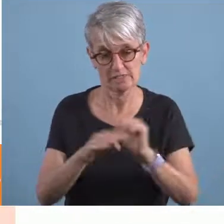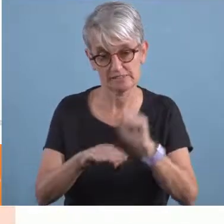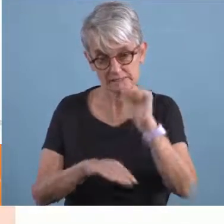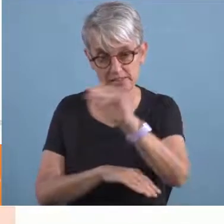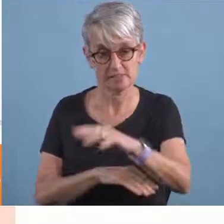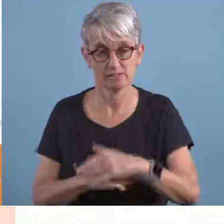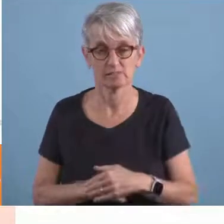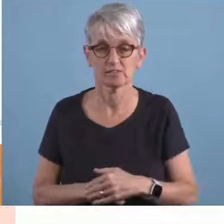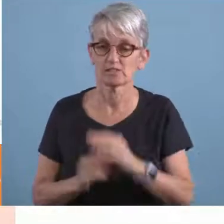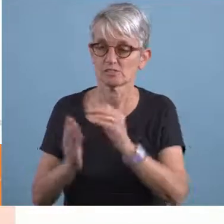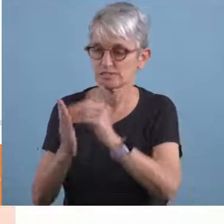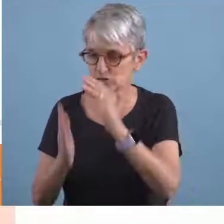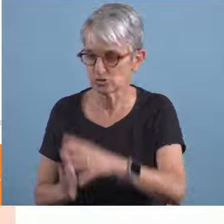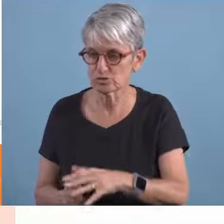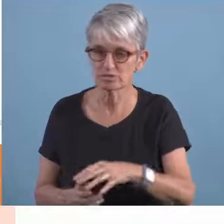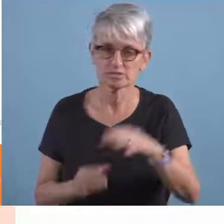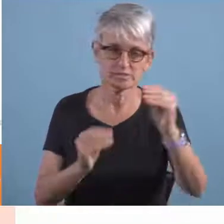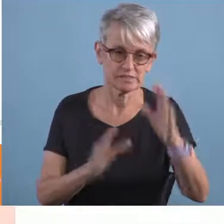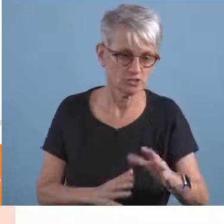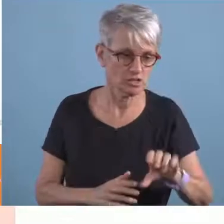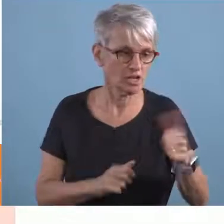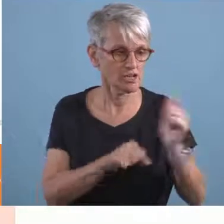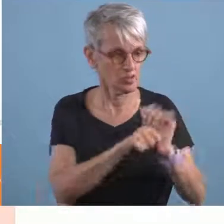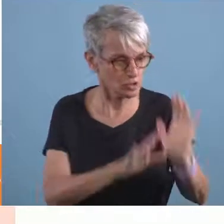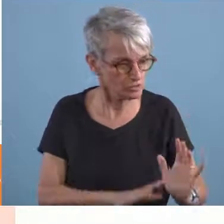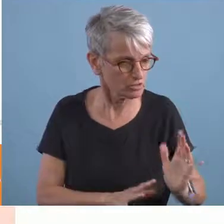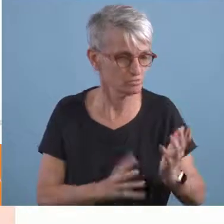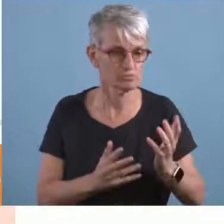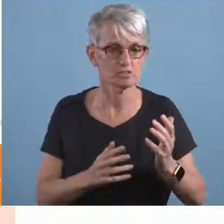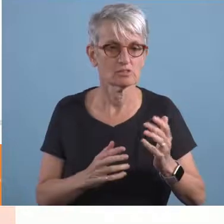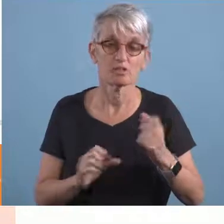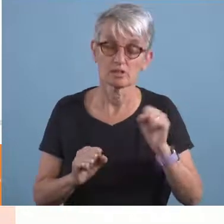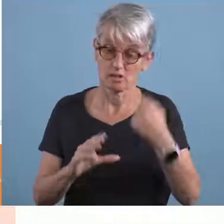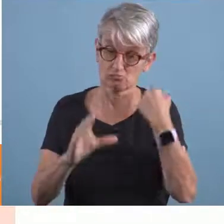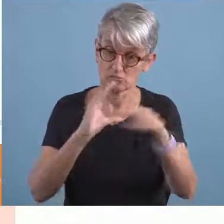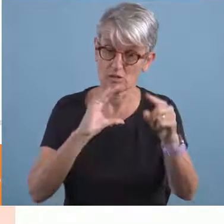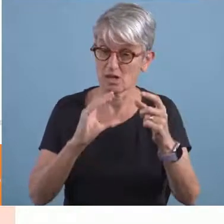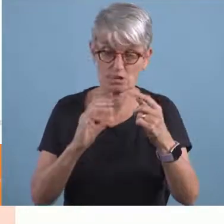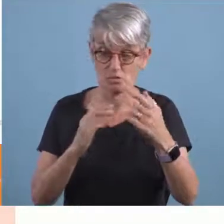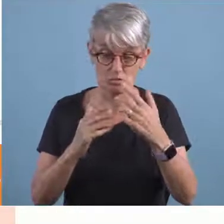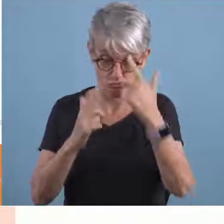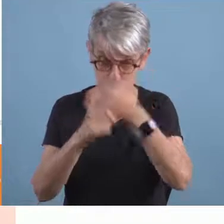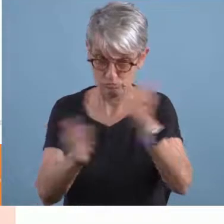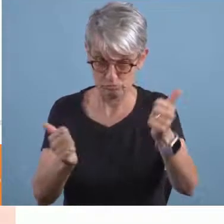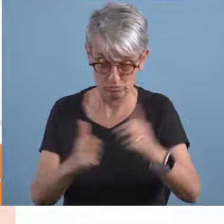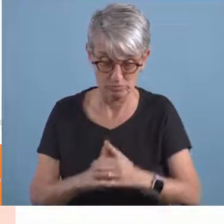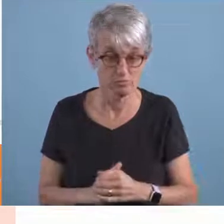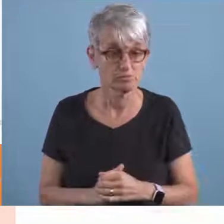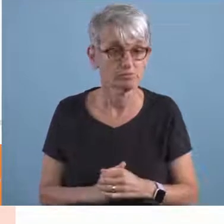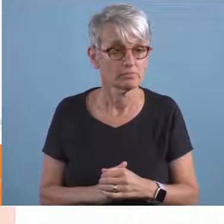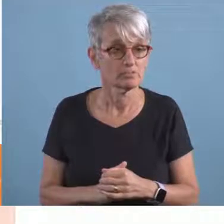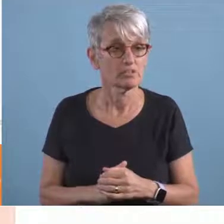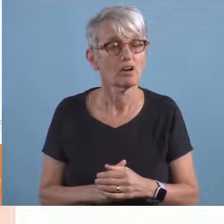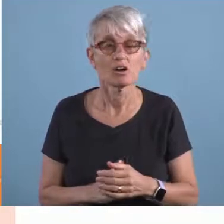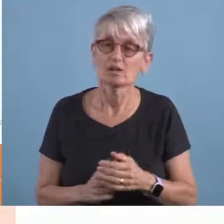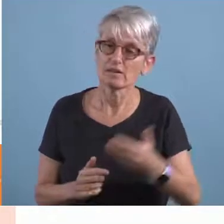to the student, to the teacher, to your colleagues. Send it electronically, however you want to do it. Invite them to